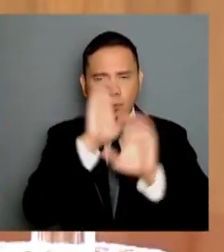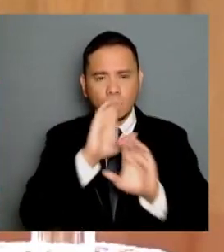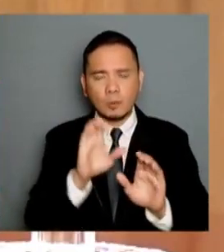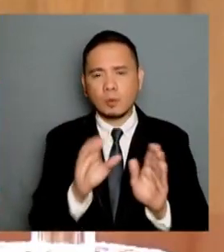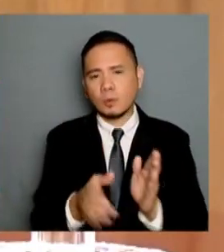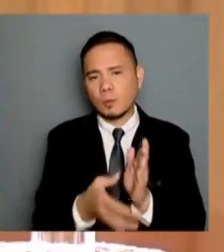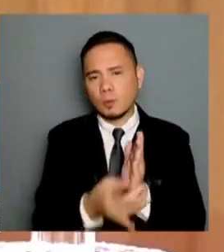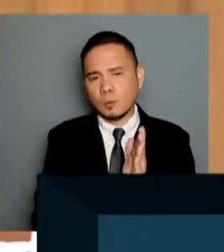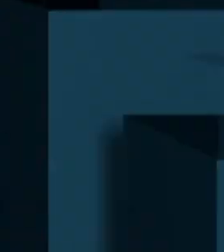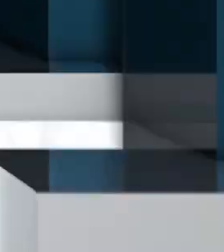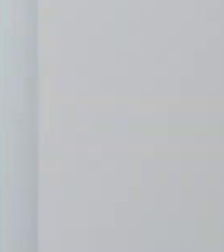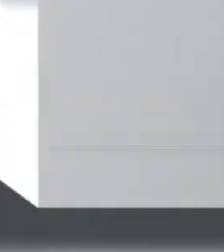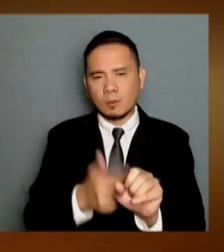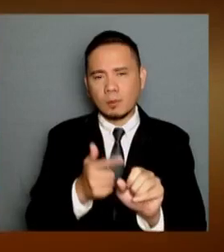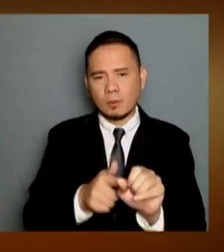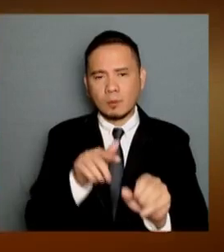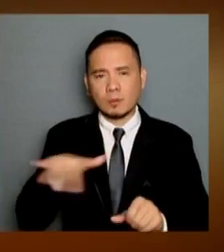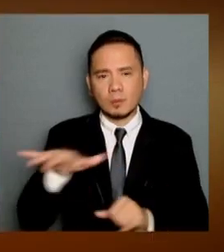Sea.